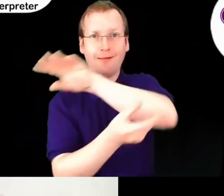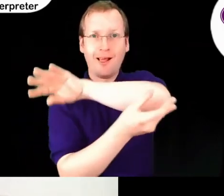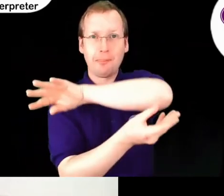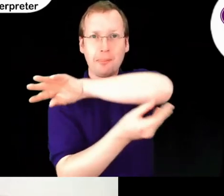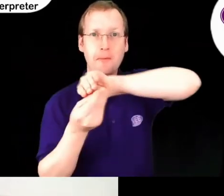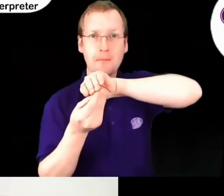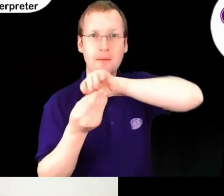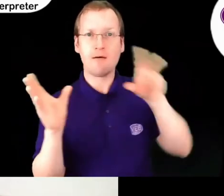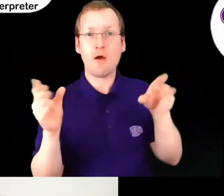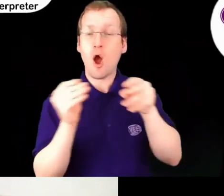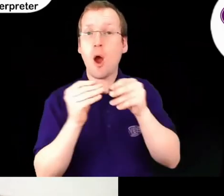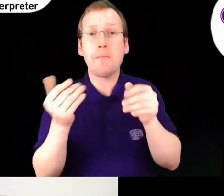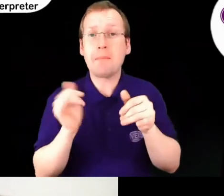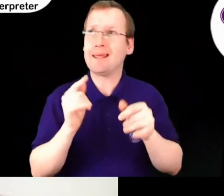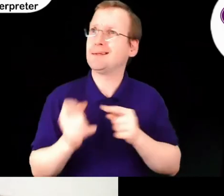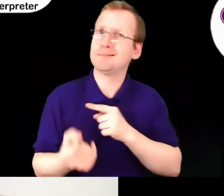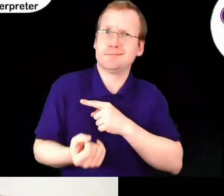phrase